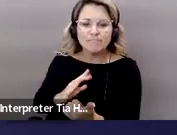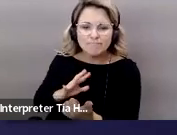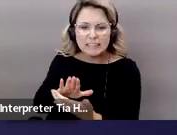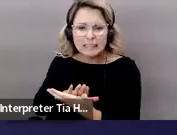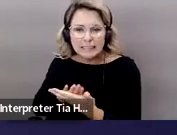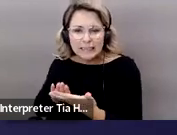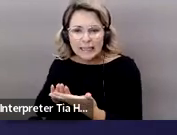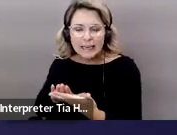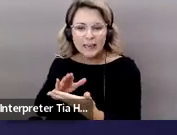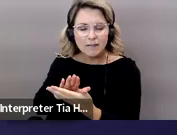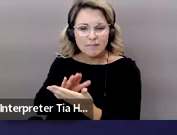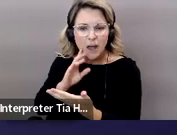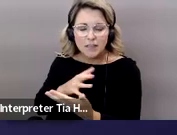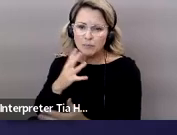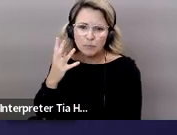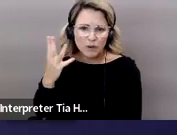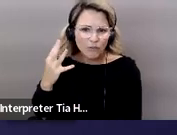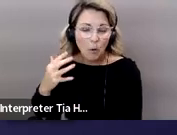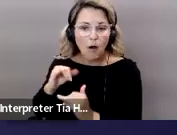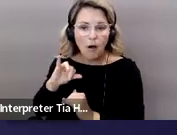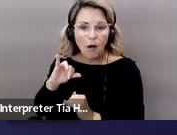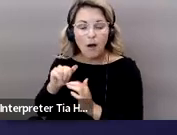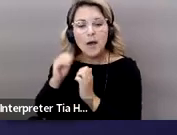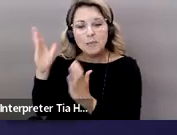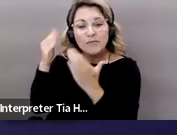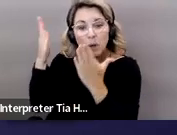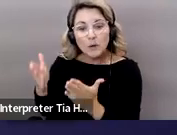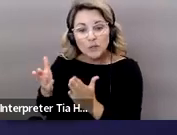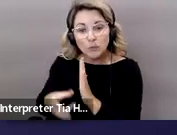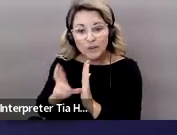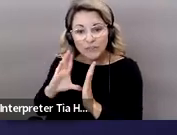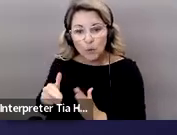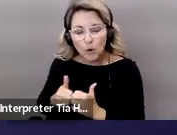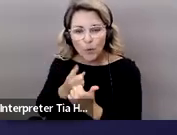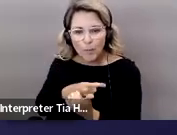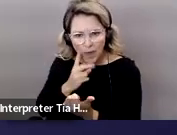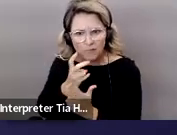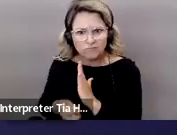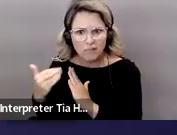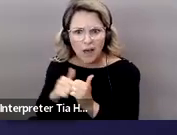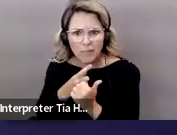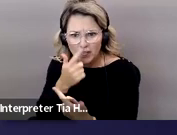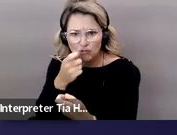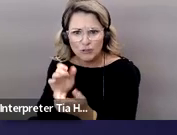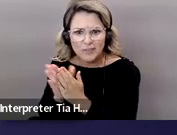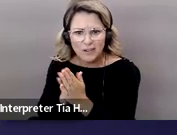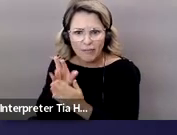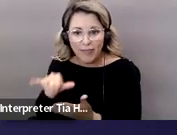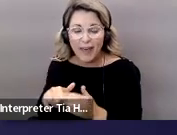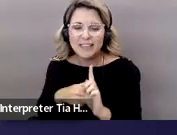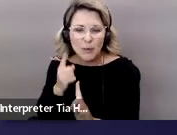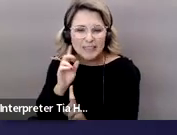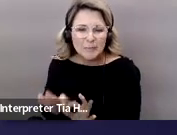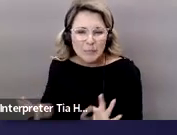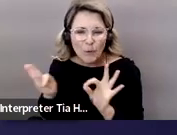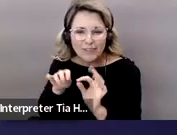So even though it's not scored, it sort of carries forward the positive psychology that the reviewer has, that your